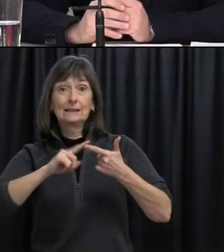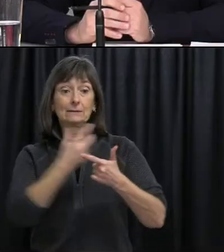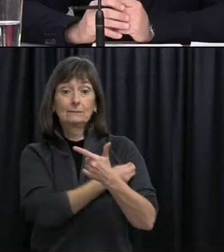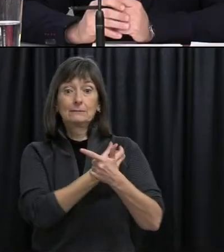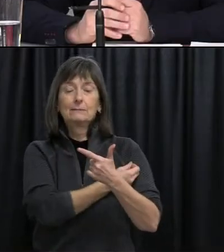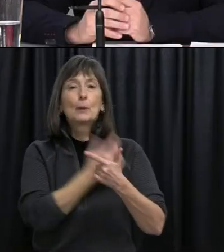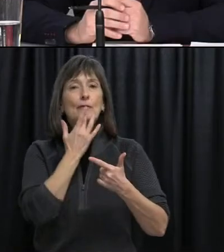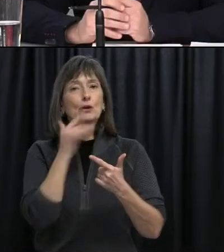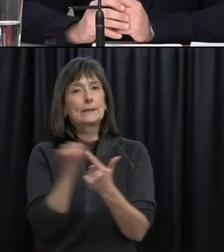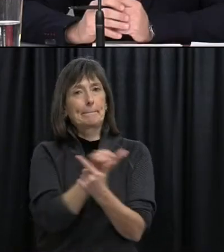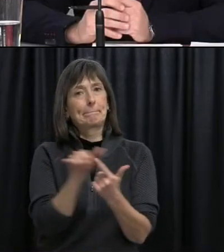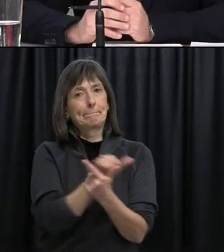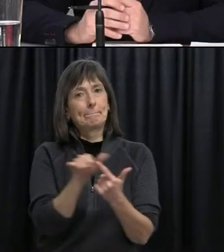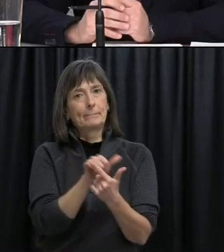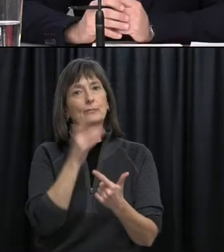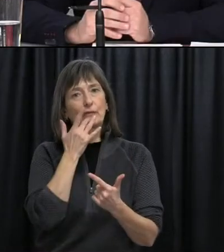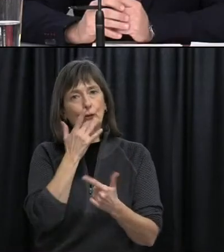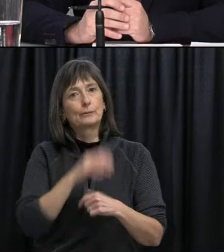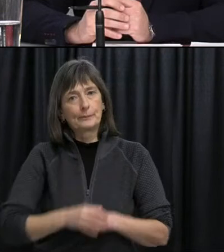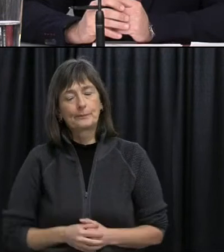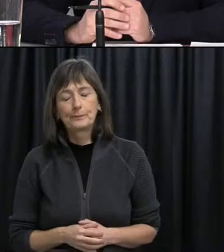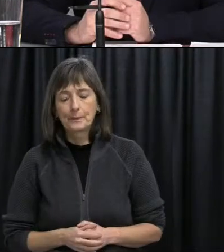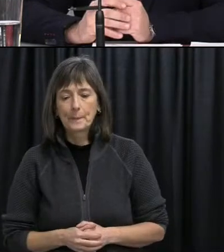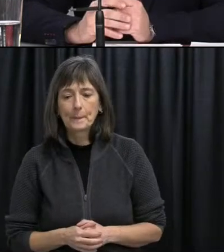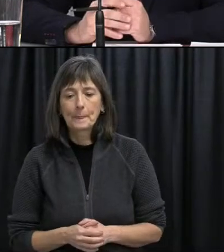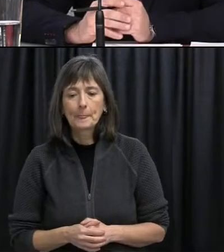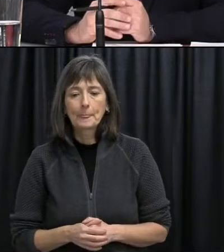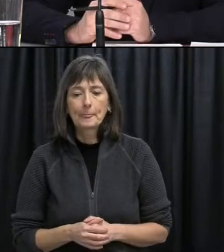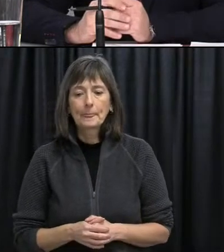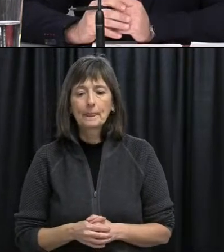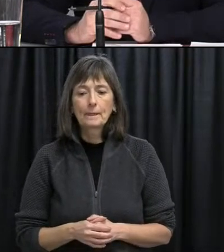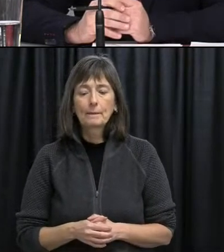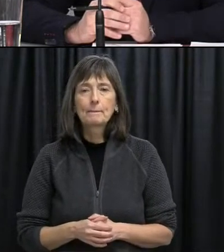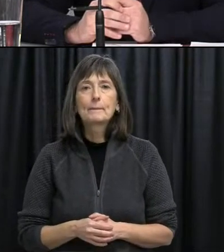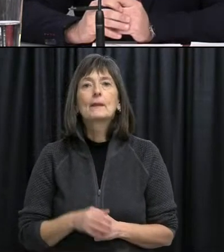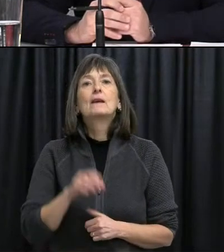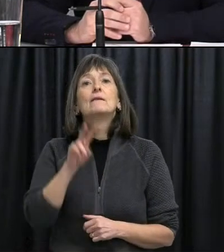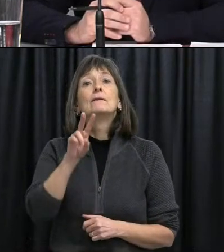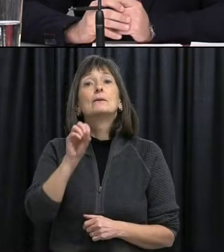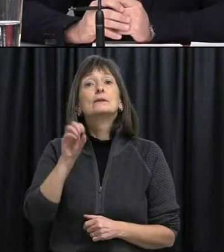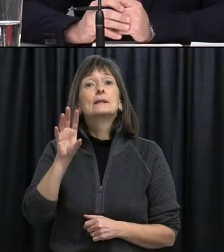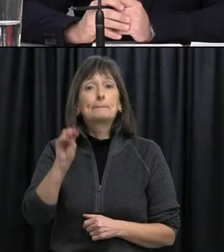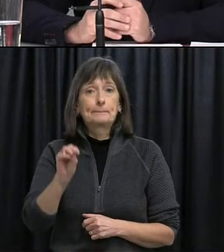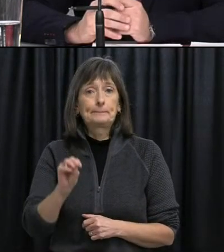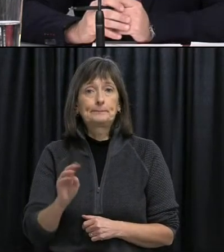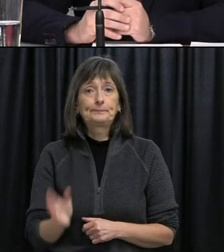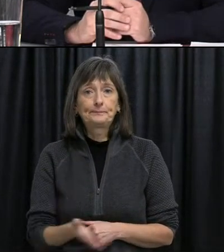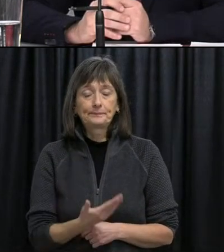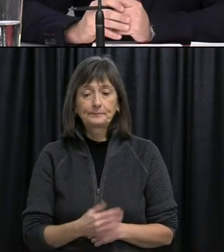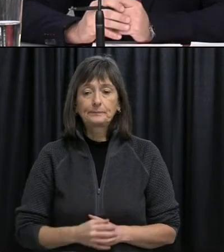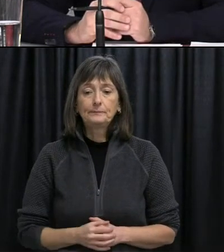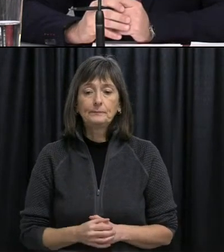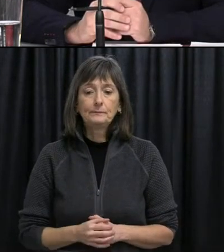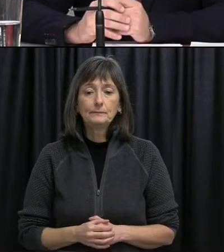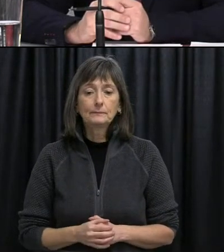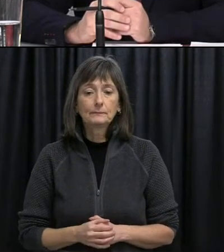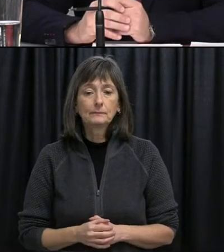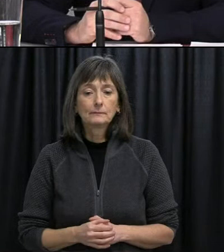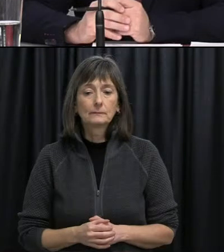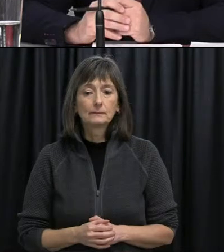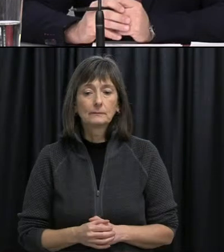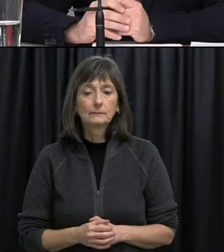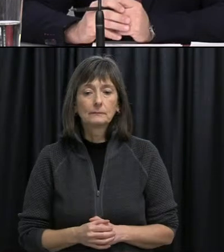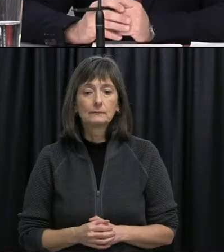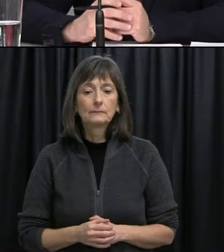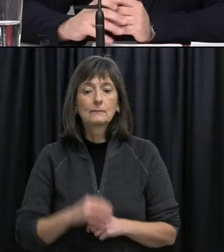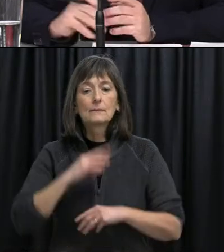Thank you. Our next questions are from Brian Callahan with VOCM. Please go ahead. Hi. The World